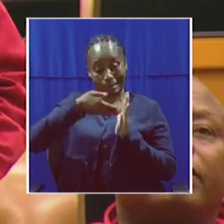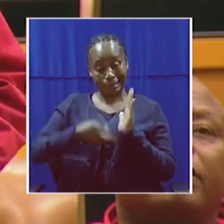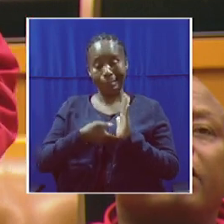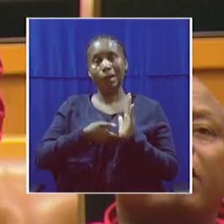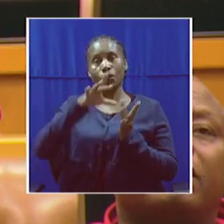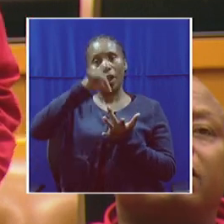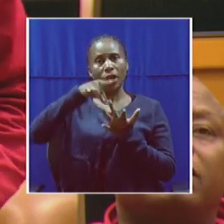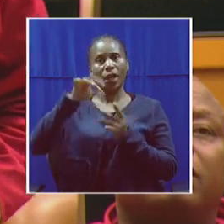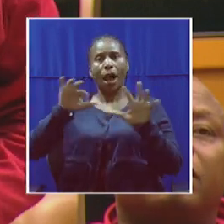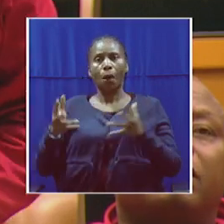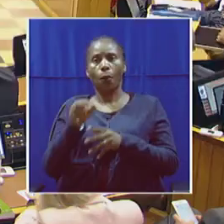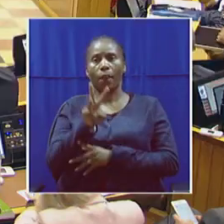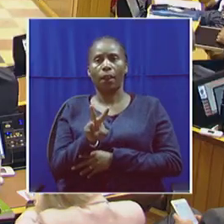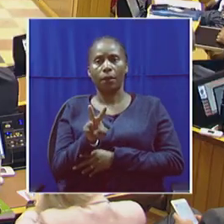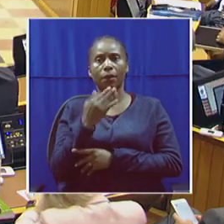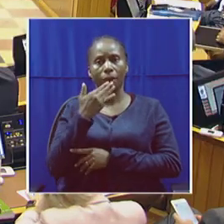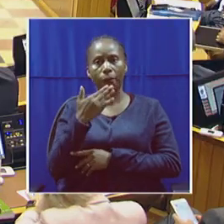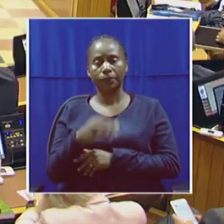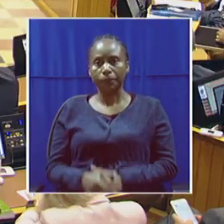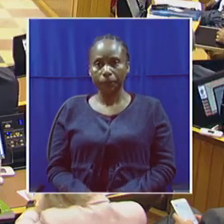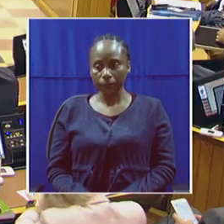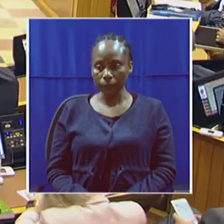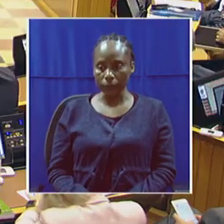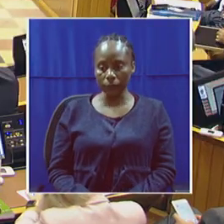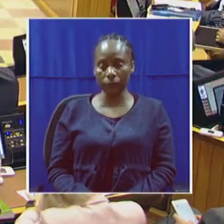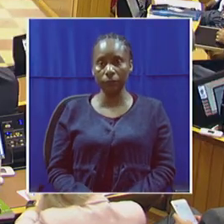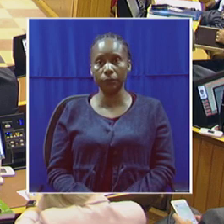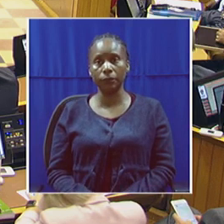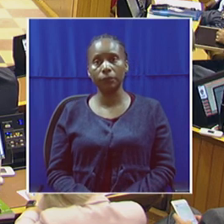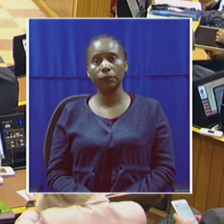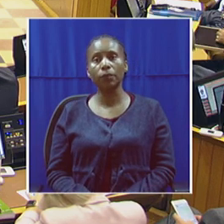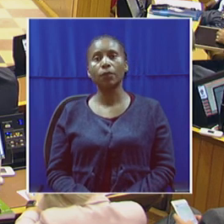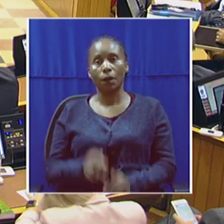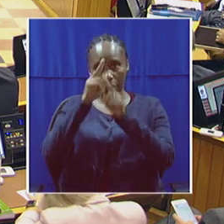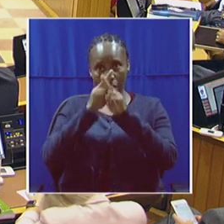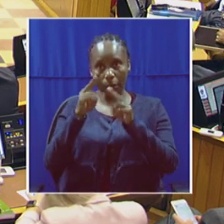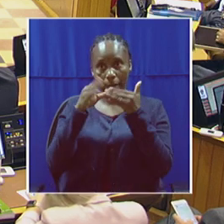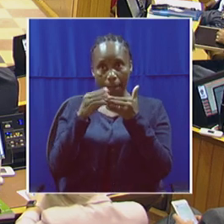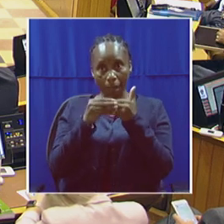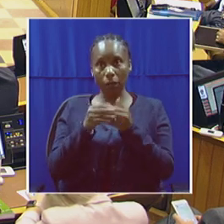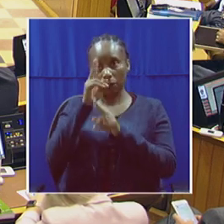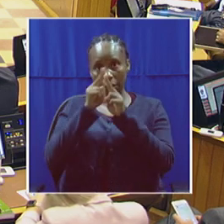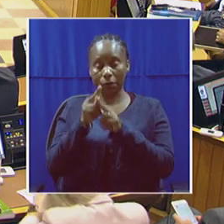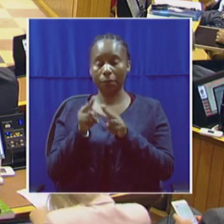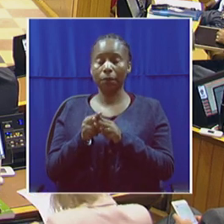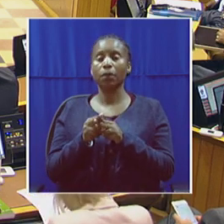selected thank you thank you honorable member honorable Deputy